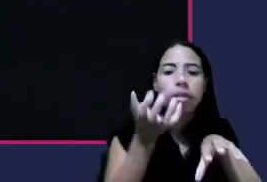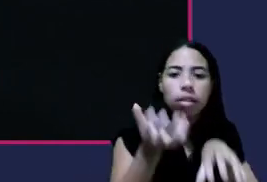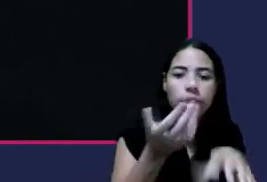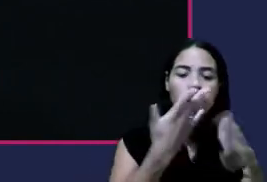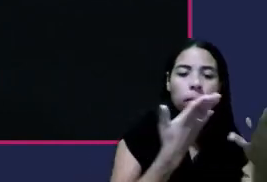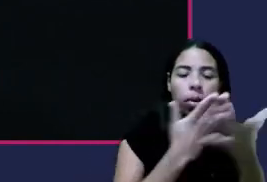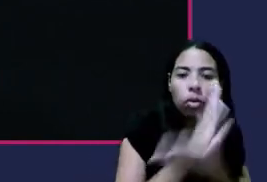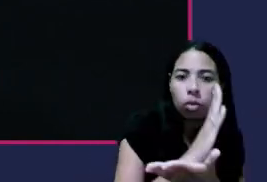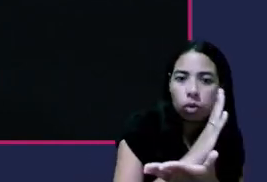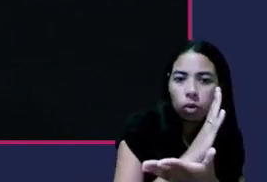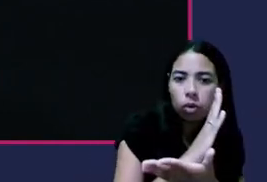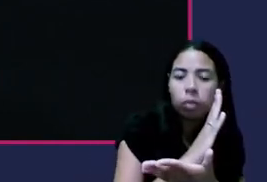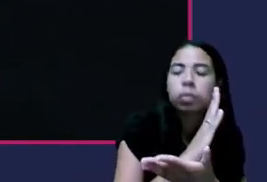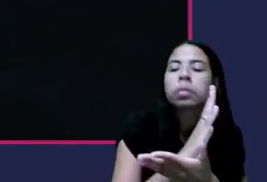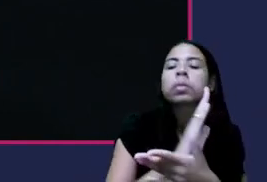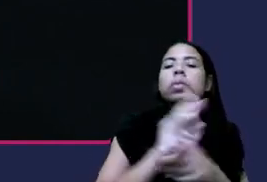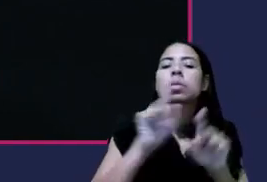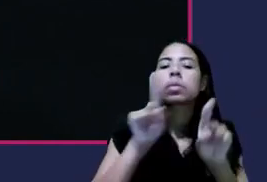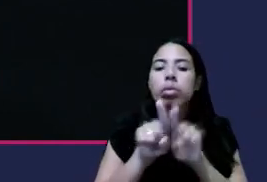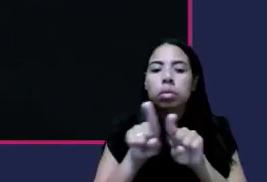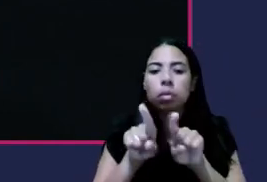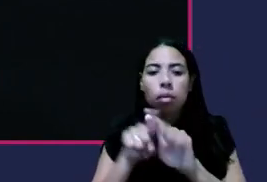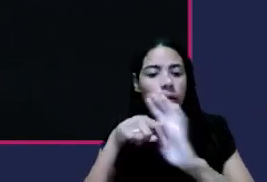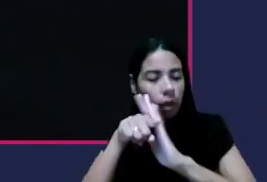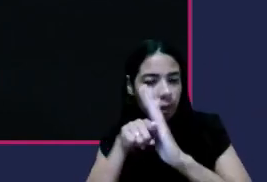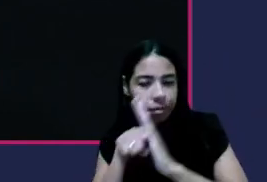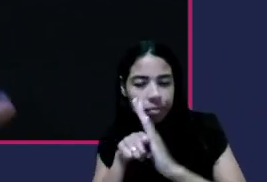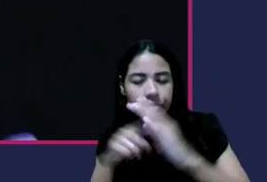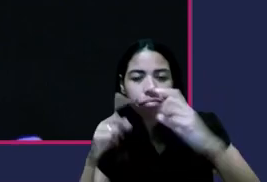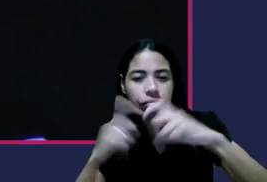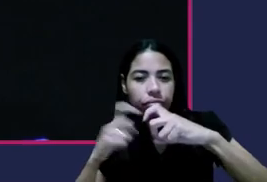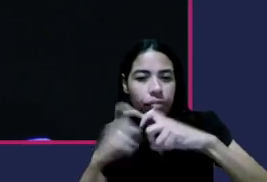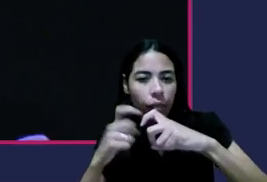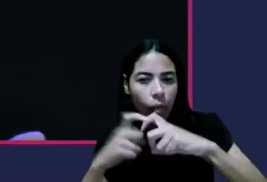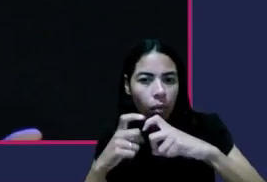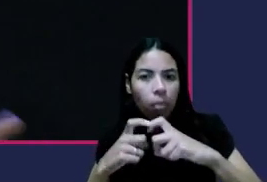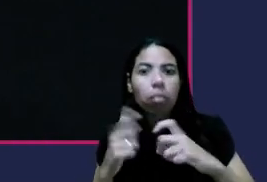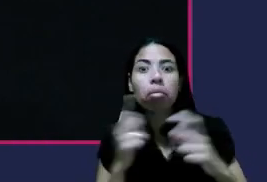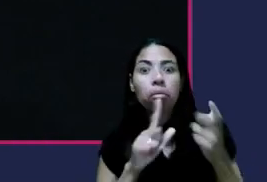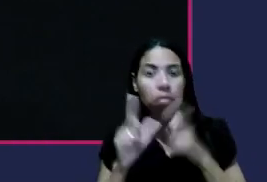for it to be approved in the Senate,